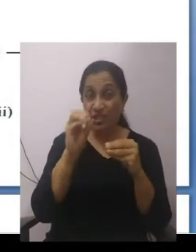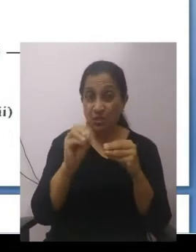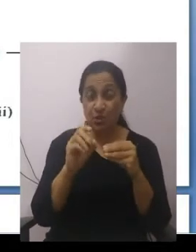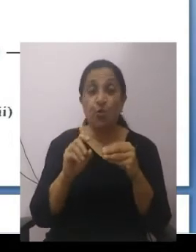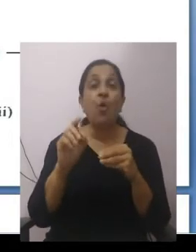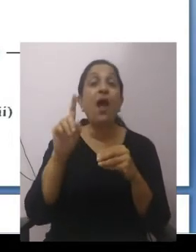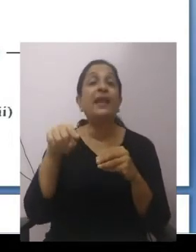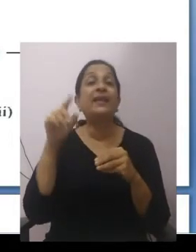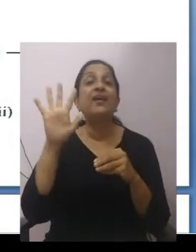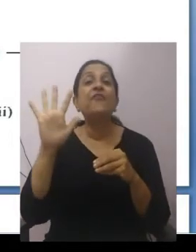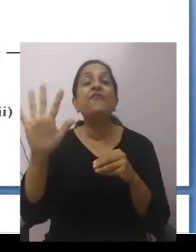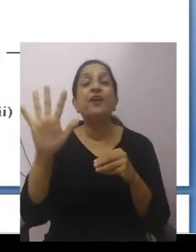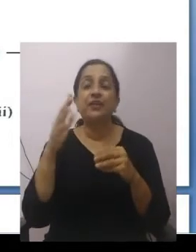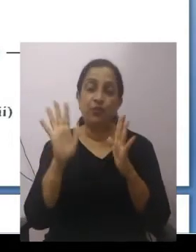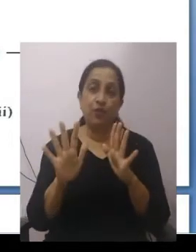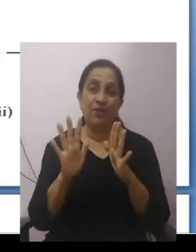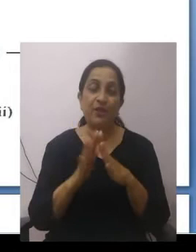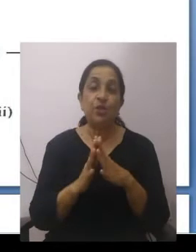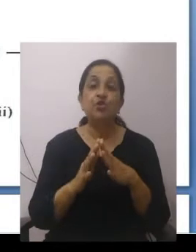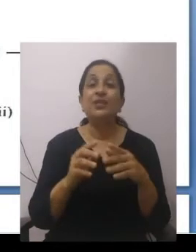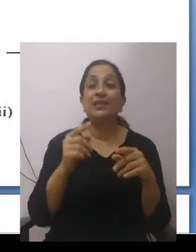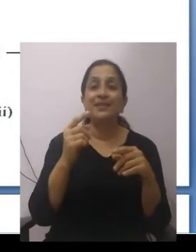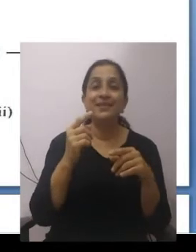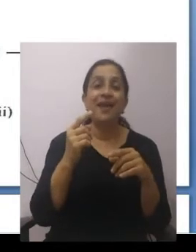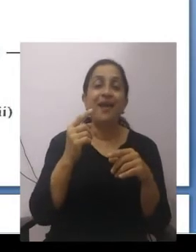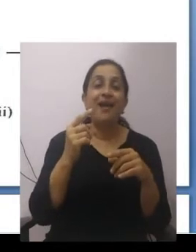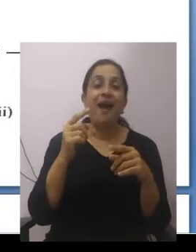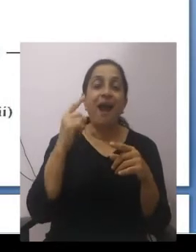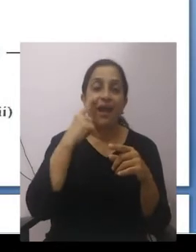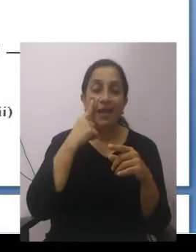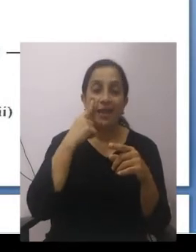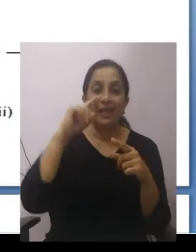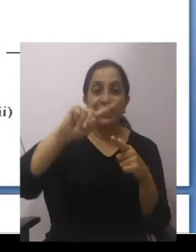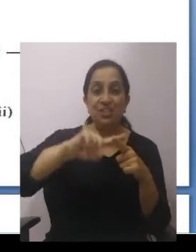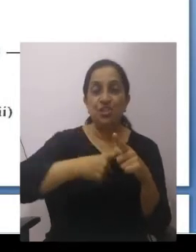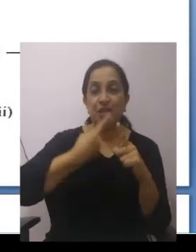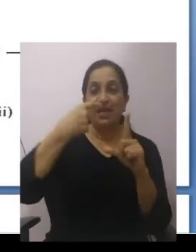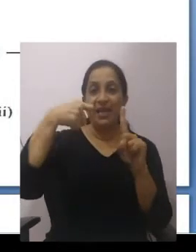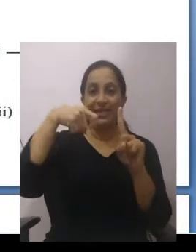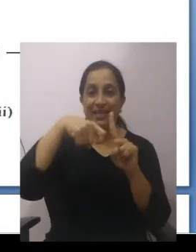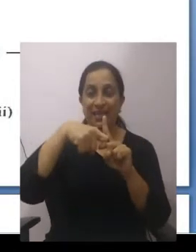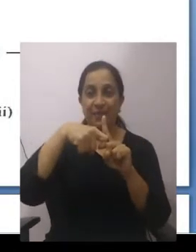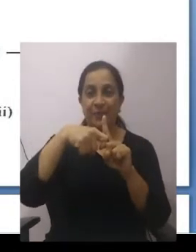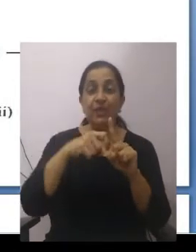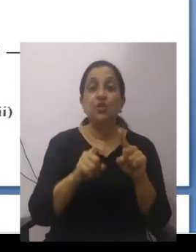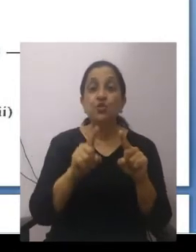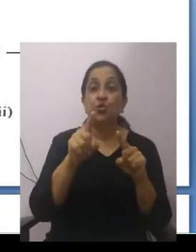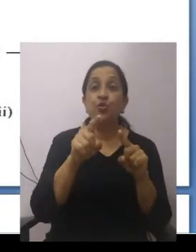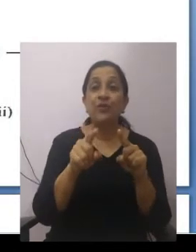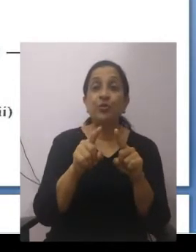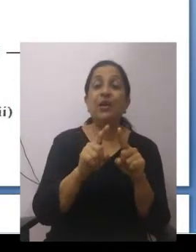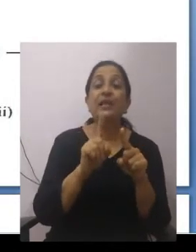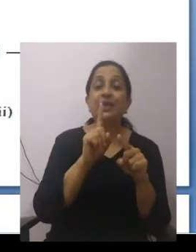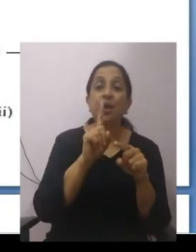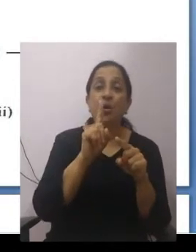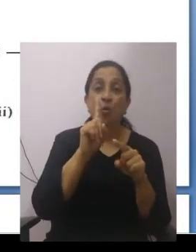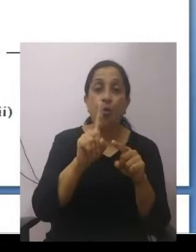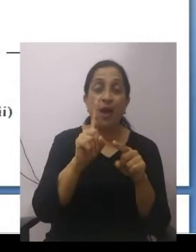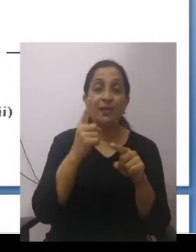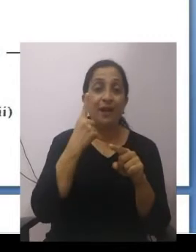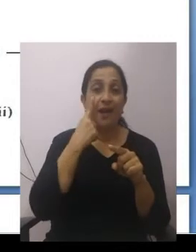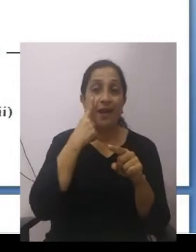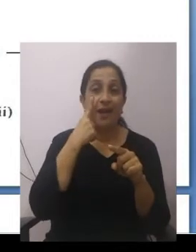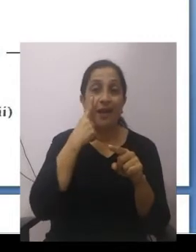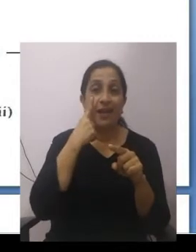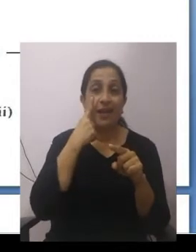if you consider this as I, j and k, then it is 1i 0j 5k, right?